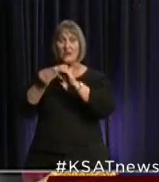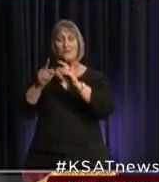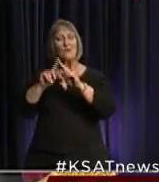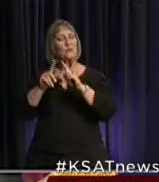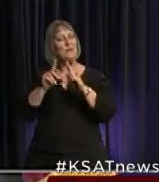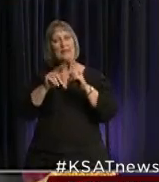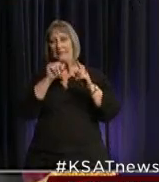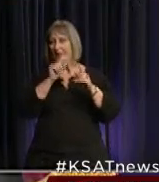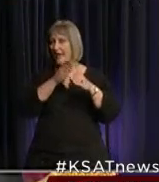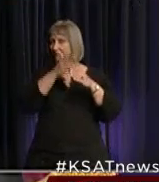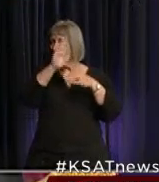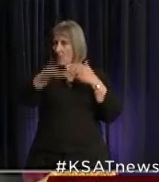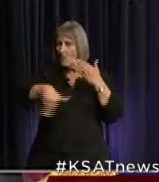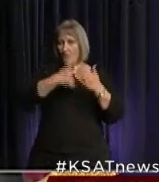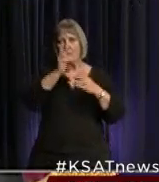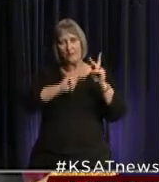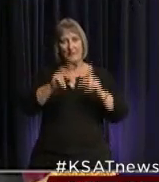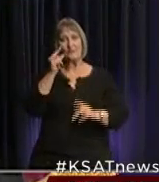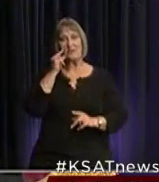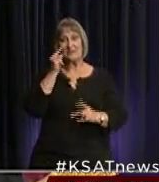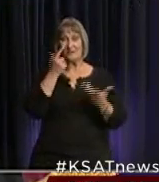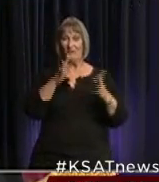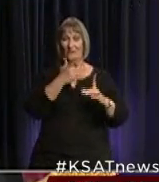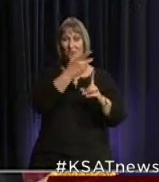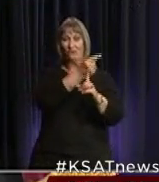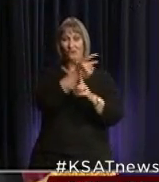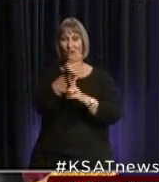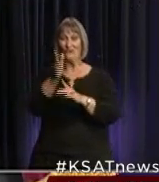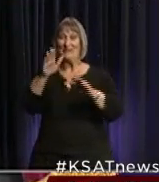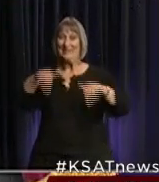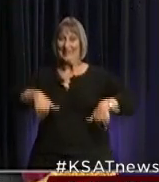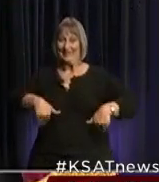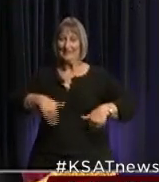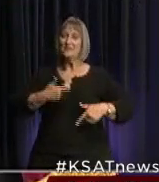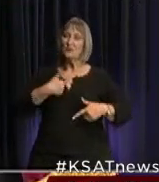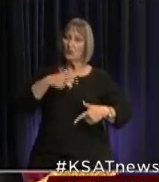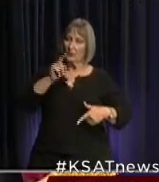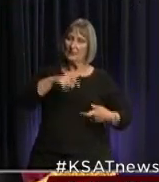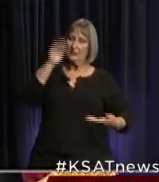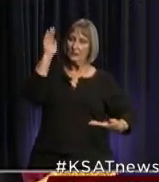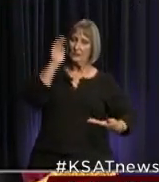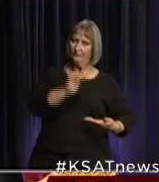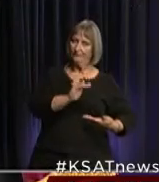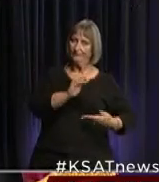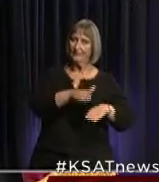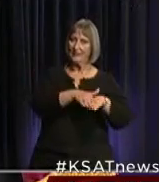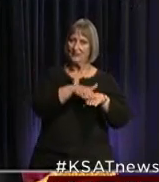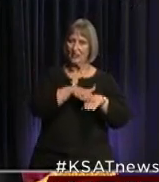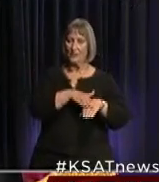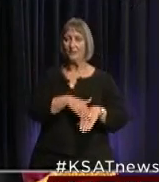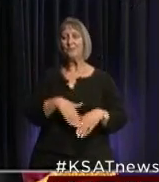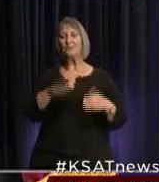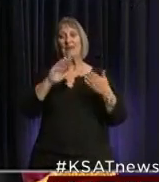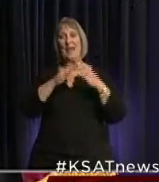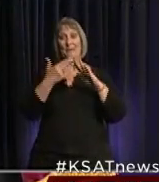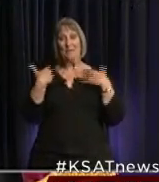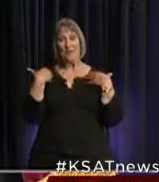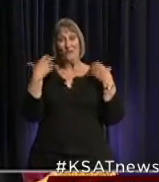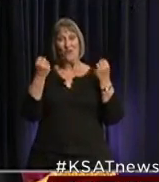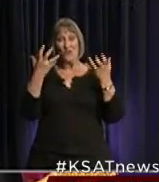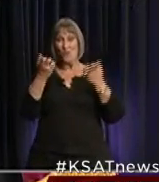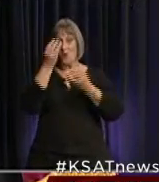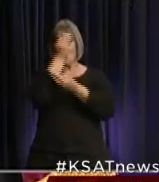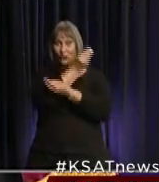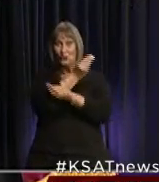it's so important for us to continue to do our part to slow down the spread of the virus. Metro Health would like to announce that people who